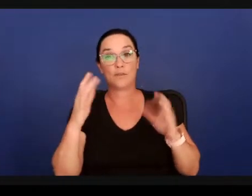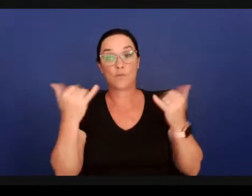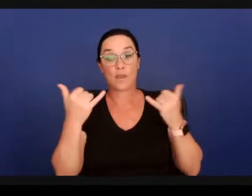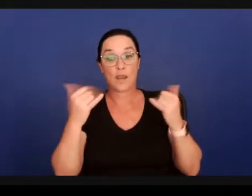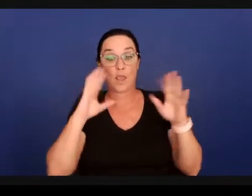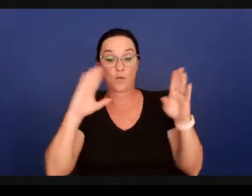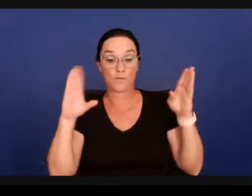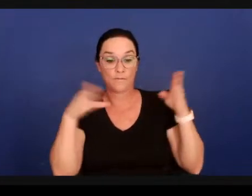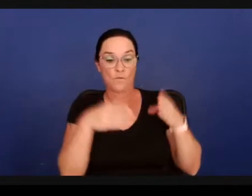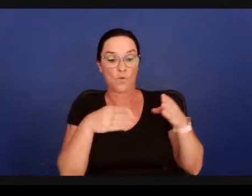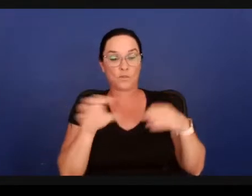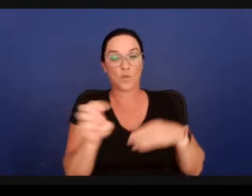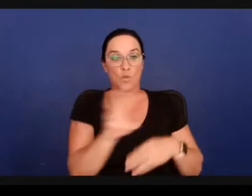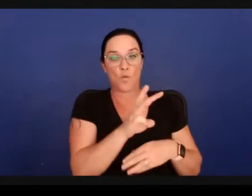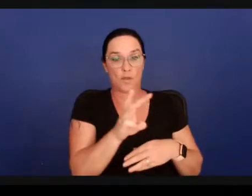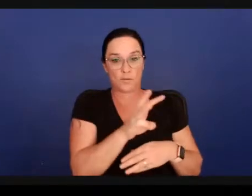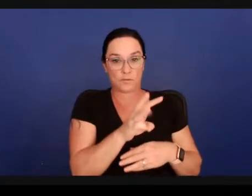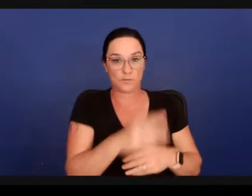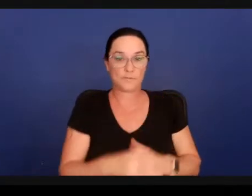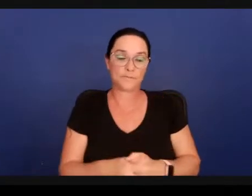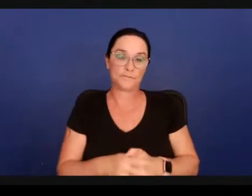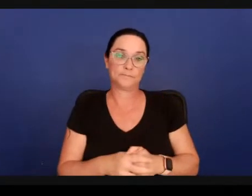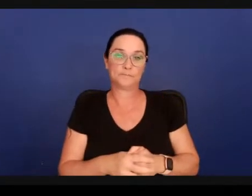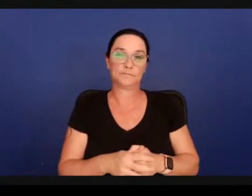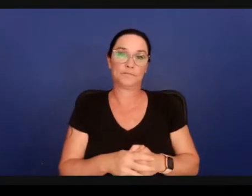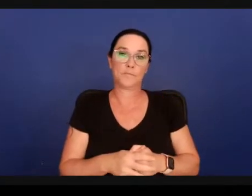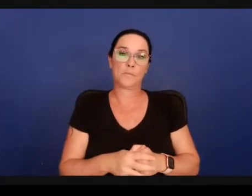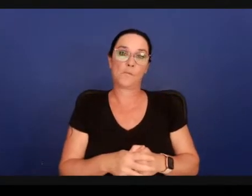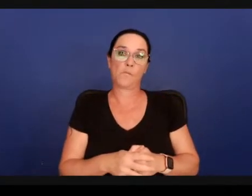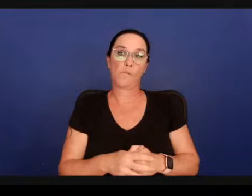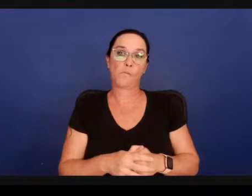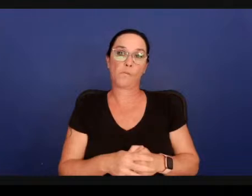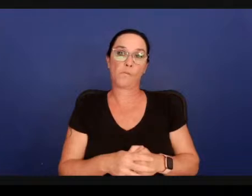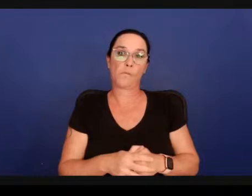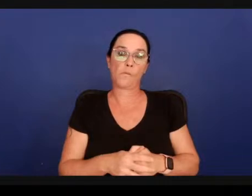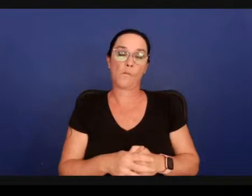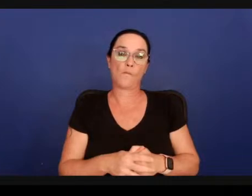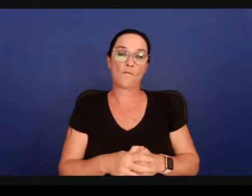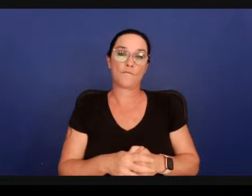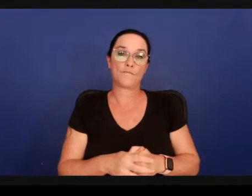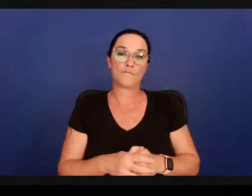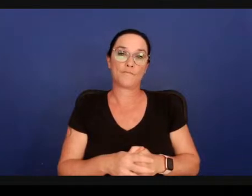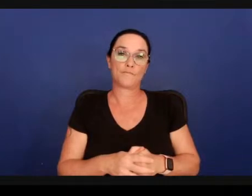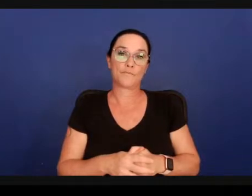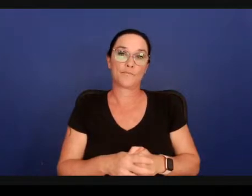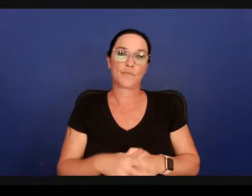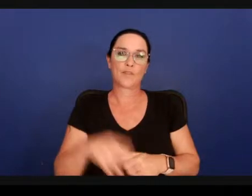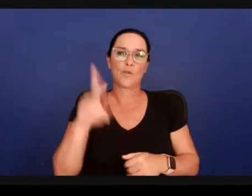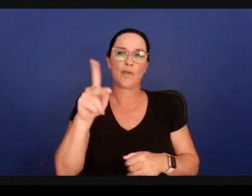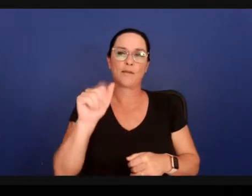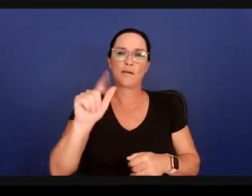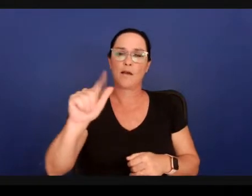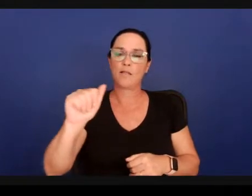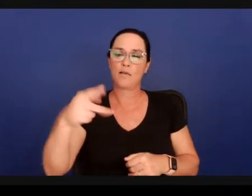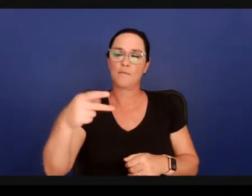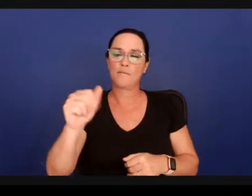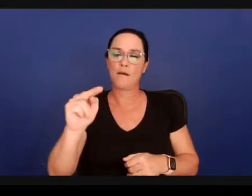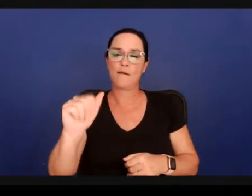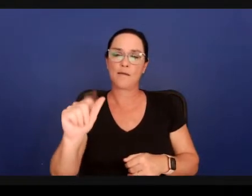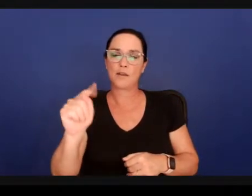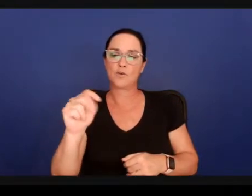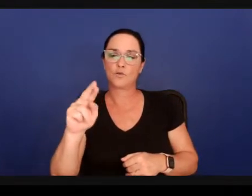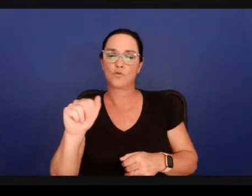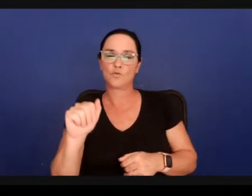from the seismicity being there too. But the interesting thing comes here to Kalapana Trail. So this is the one I wanted